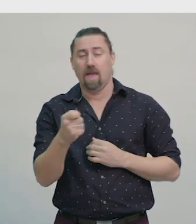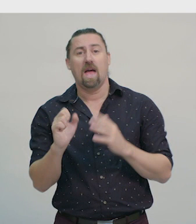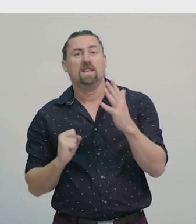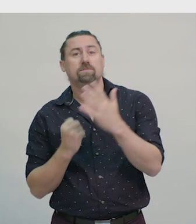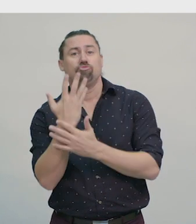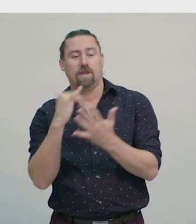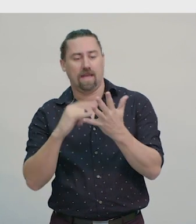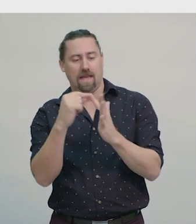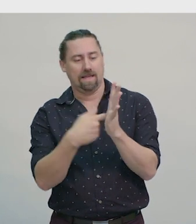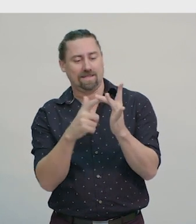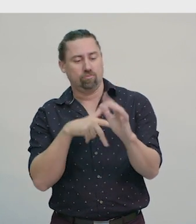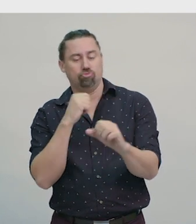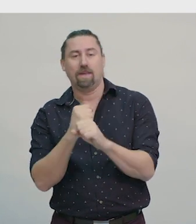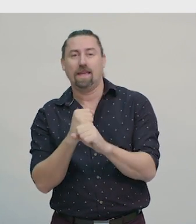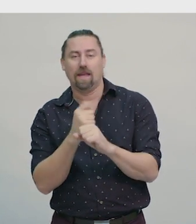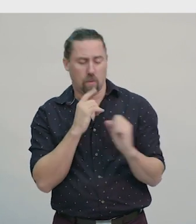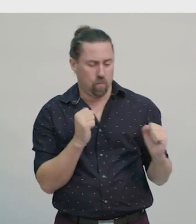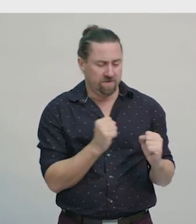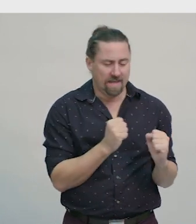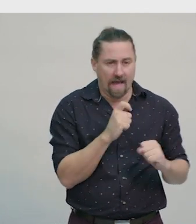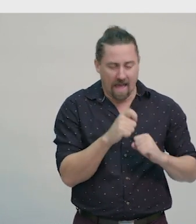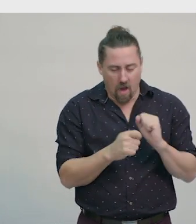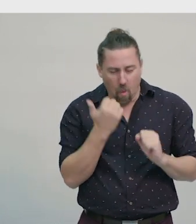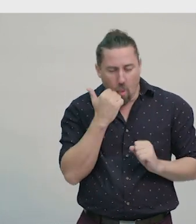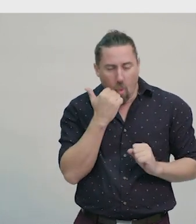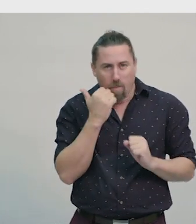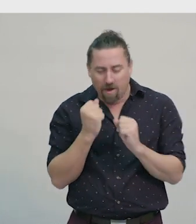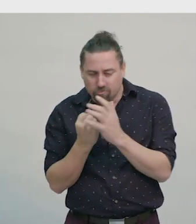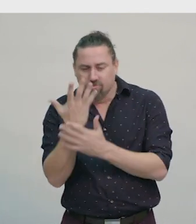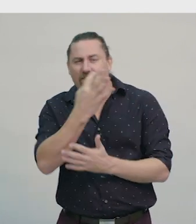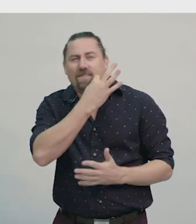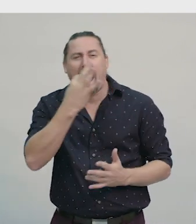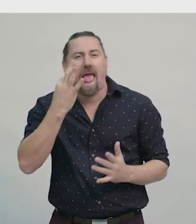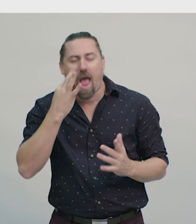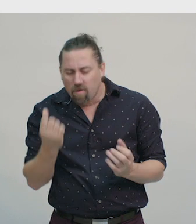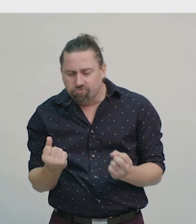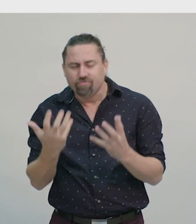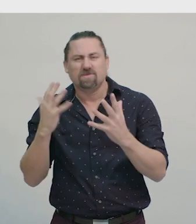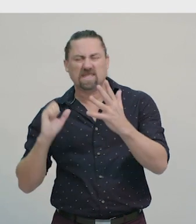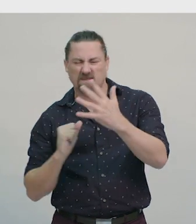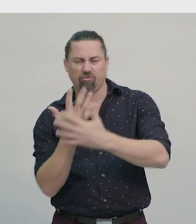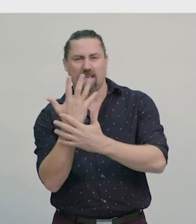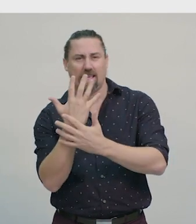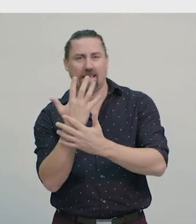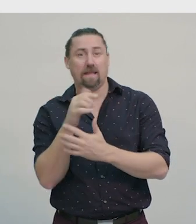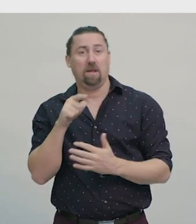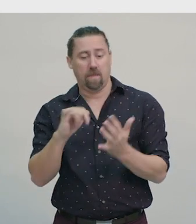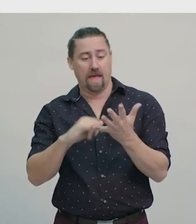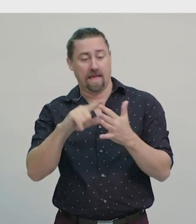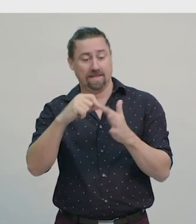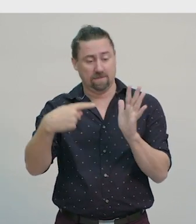Spring. After winter, it begins to warm up again. The flowers bloom and it is spring. The spring months are